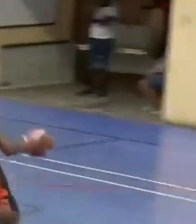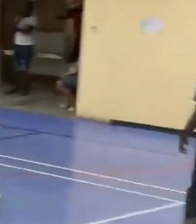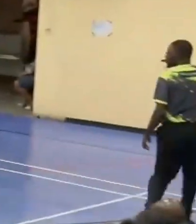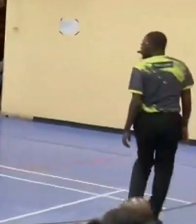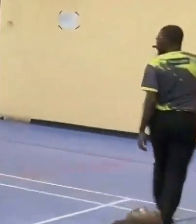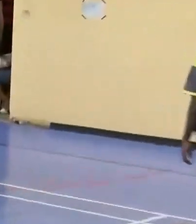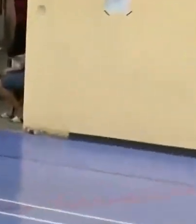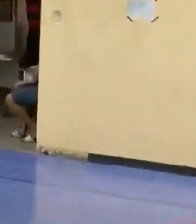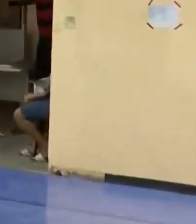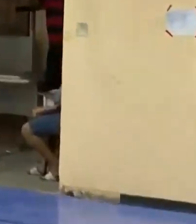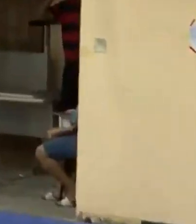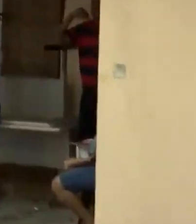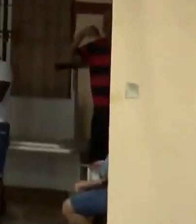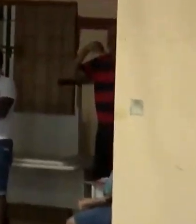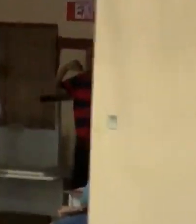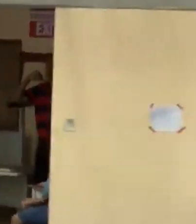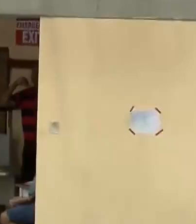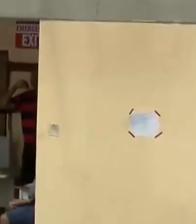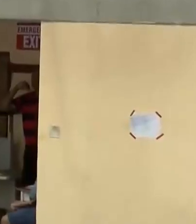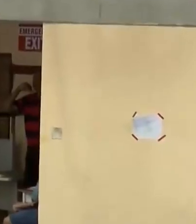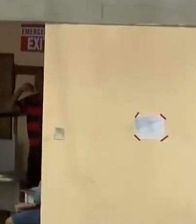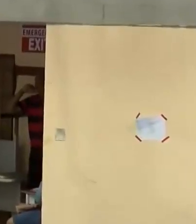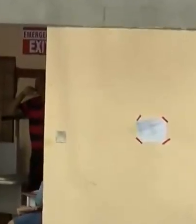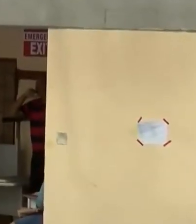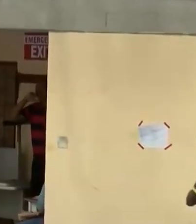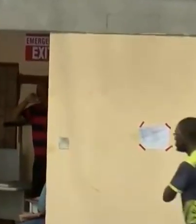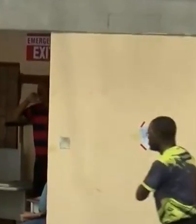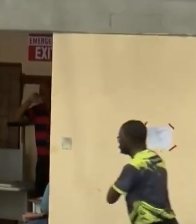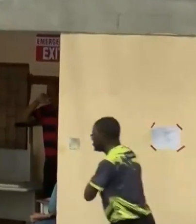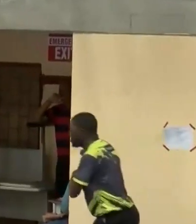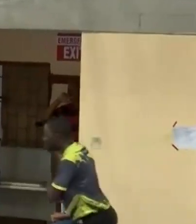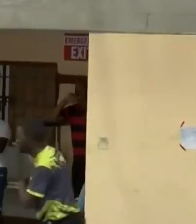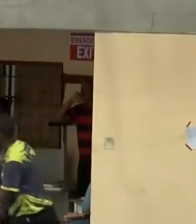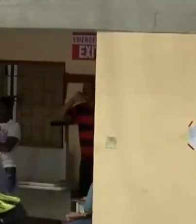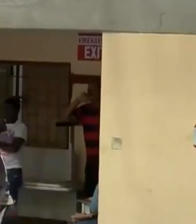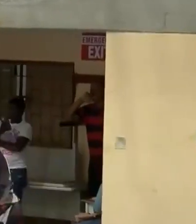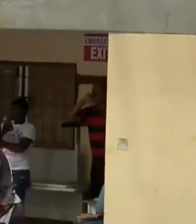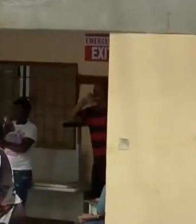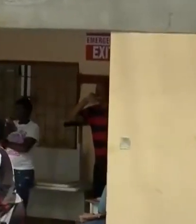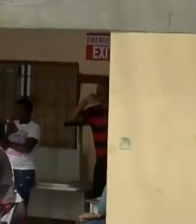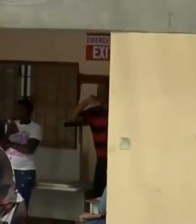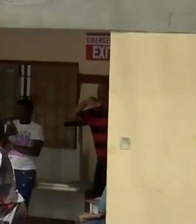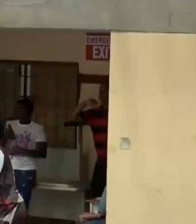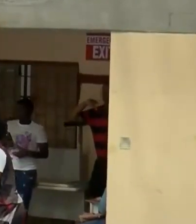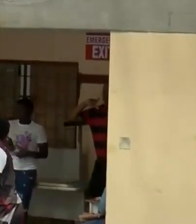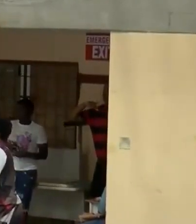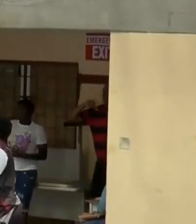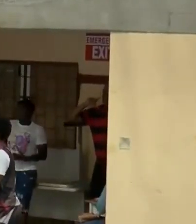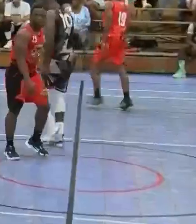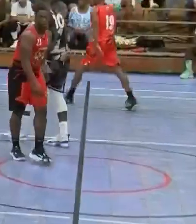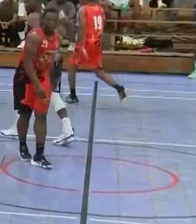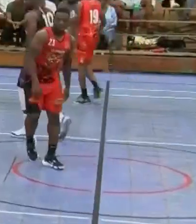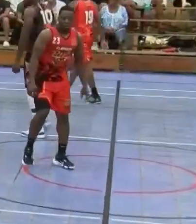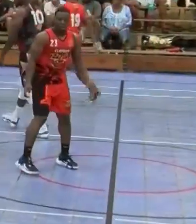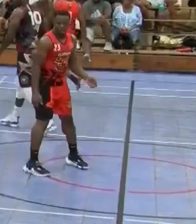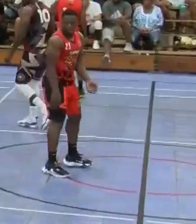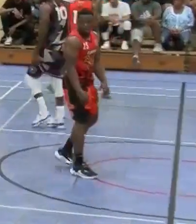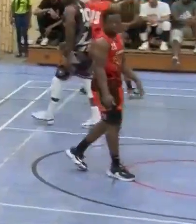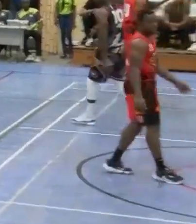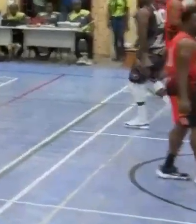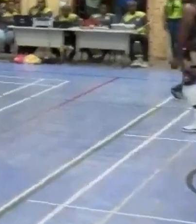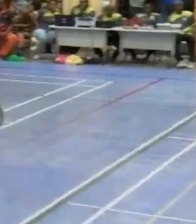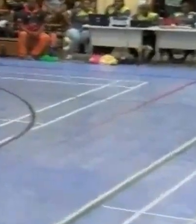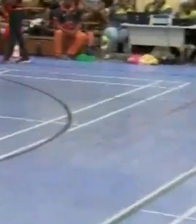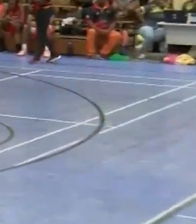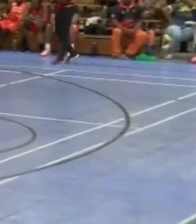pass, and he had the easy layup. The Pine increased their lead to 21 points by the end of the third. More dominance